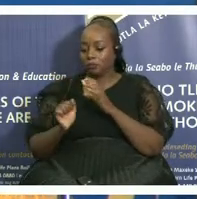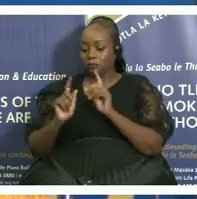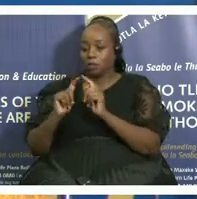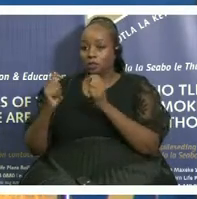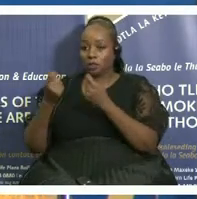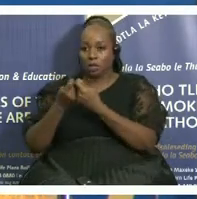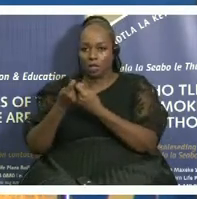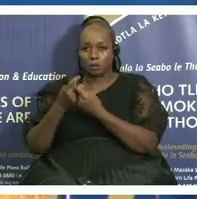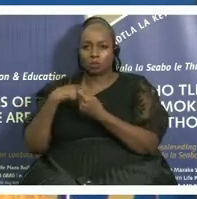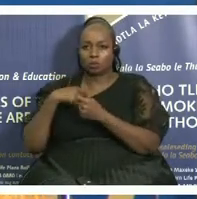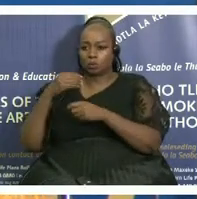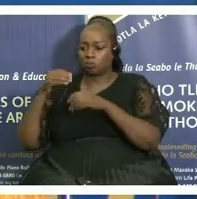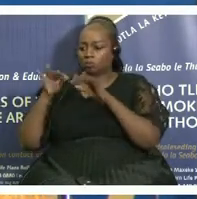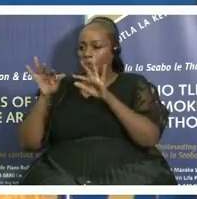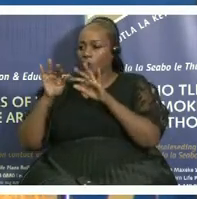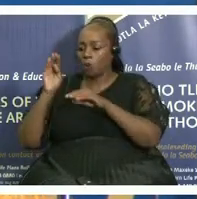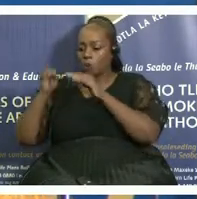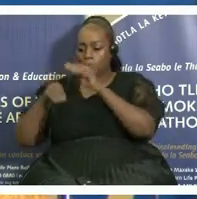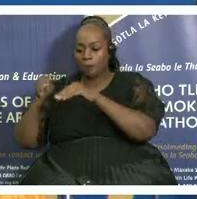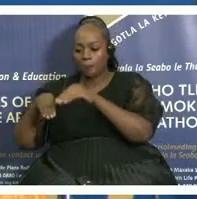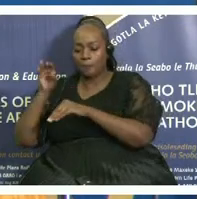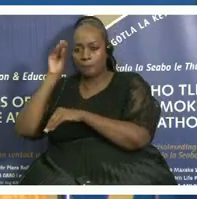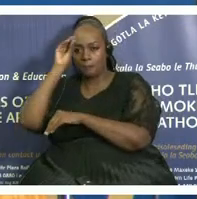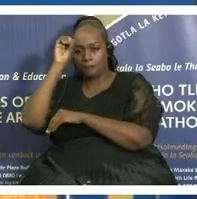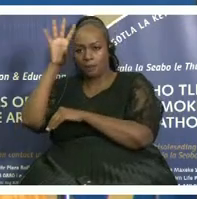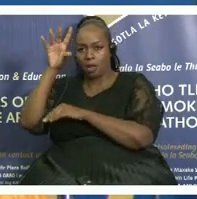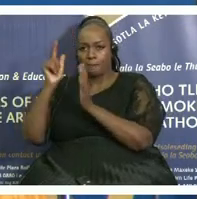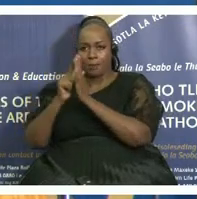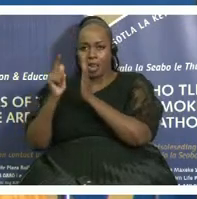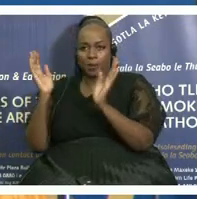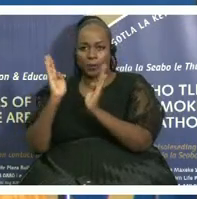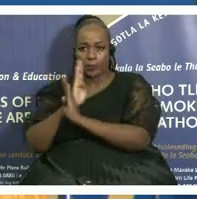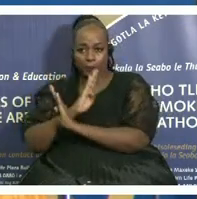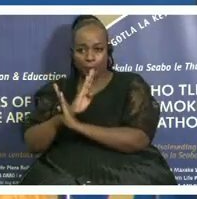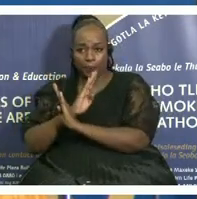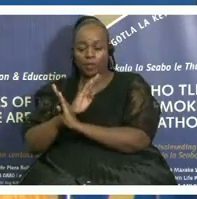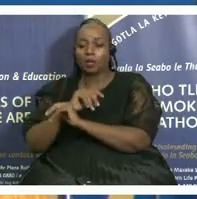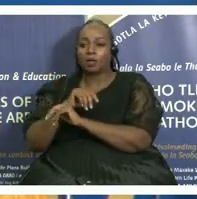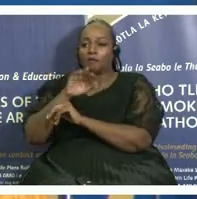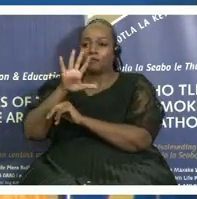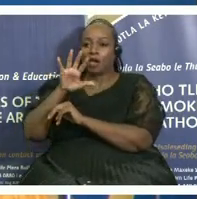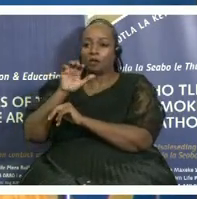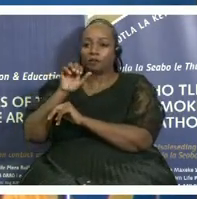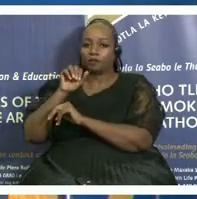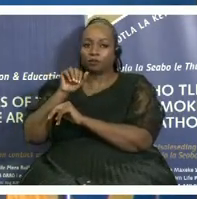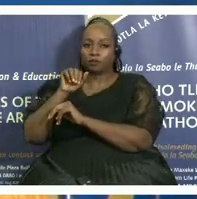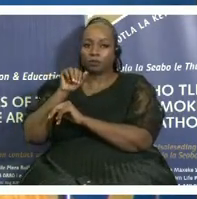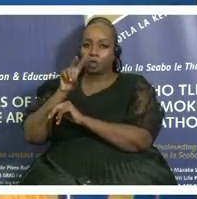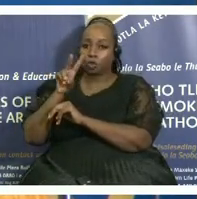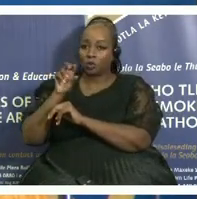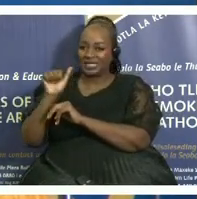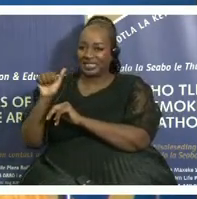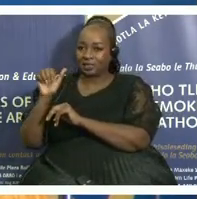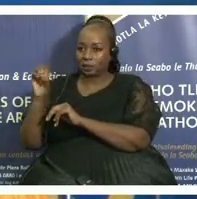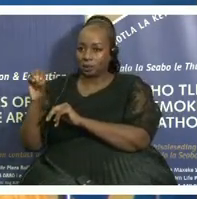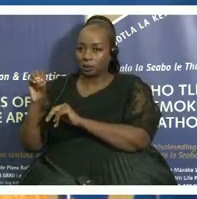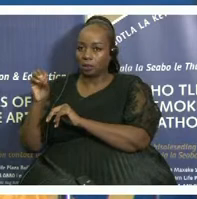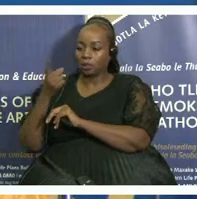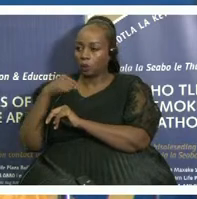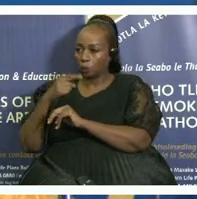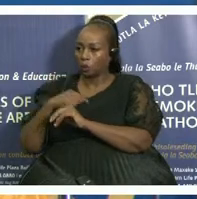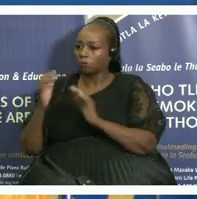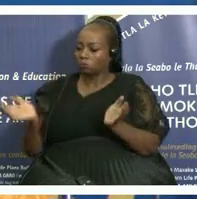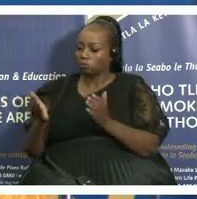5,260 arrests were made. We encourage the Department of Home Affairs, the SAPS, and other